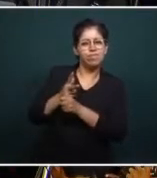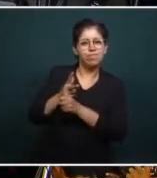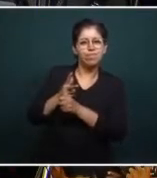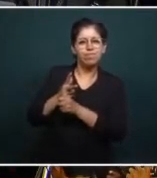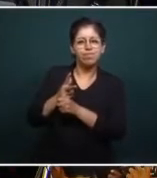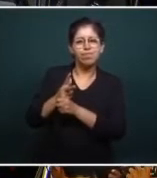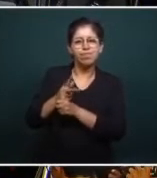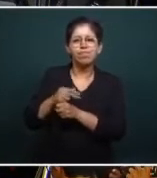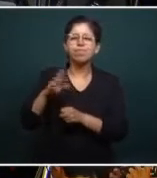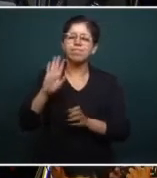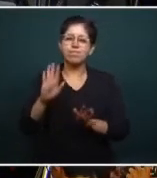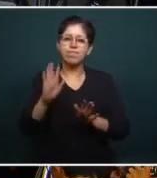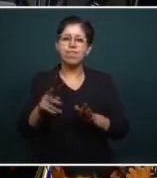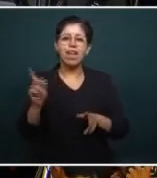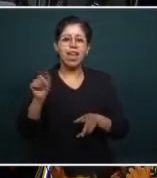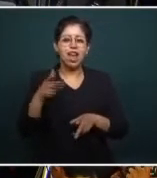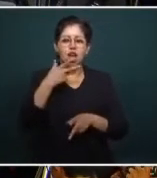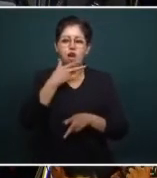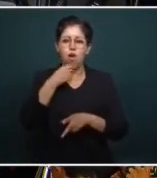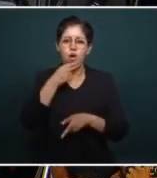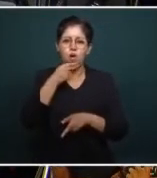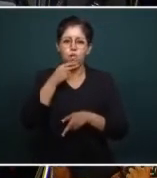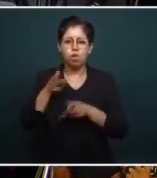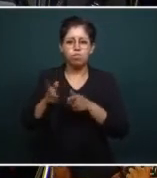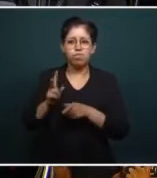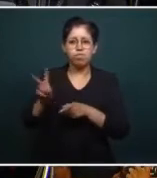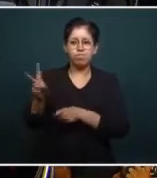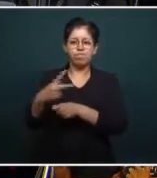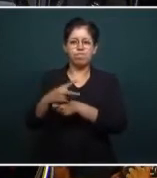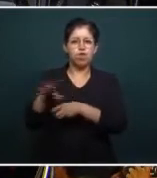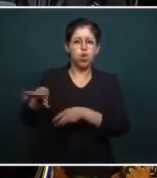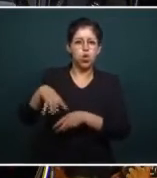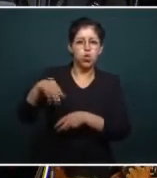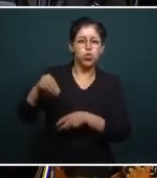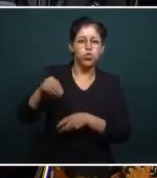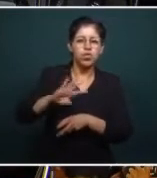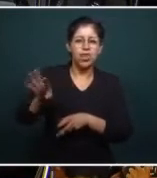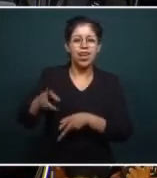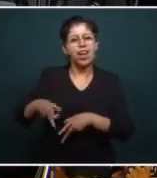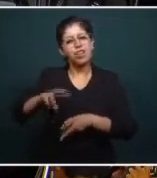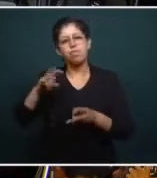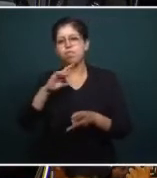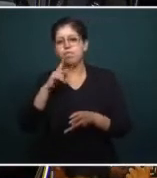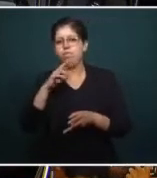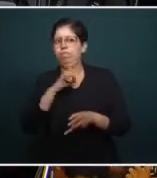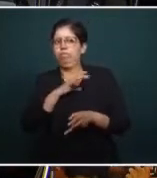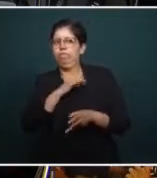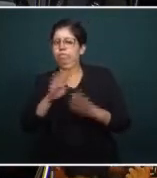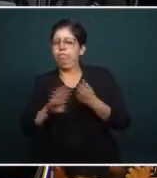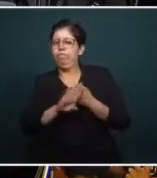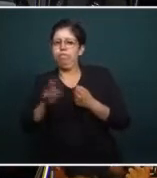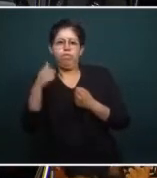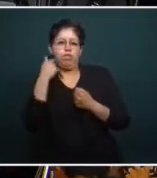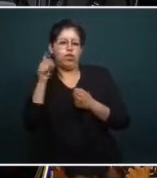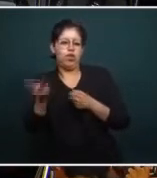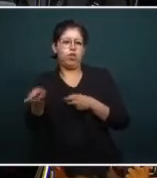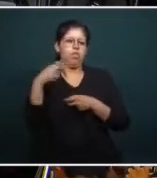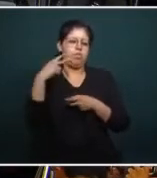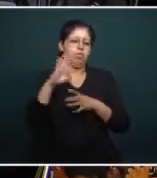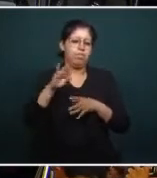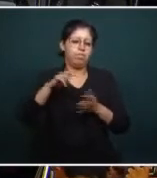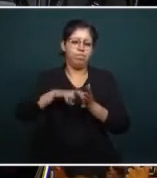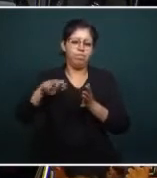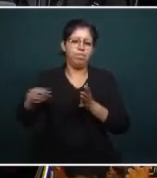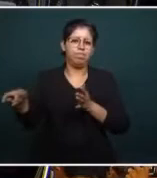delinquent enter, it's less probable that they will have a problem,